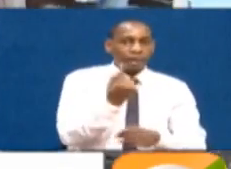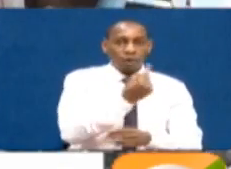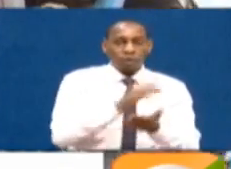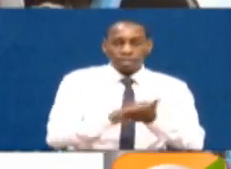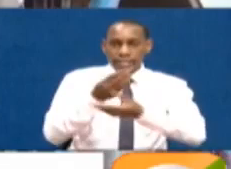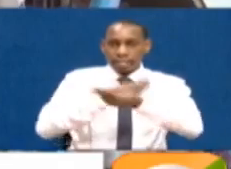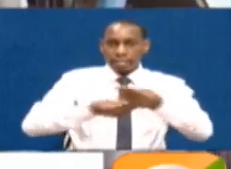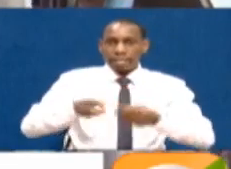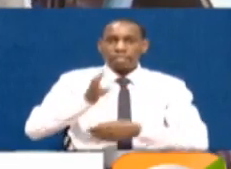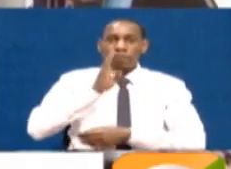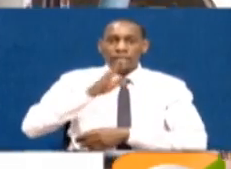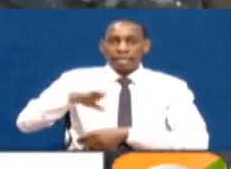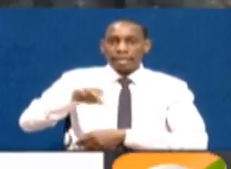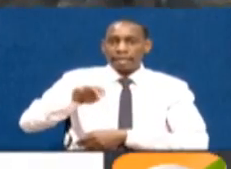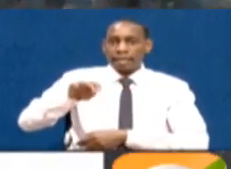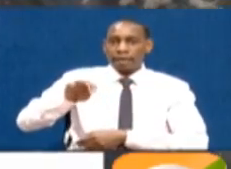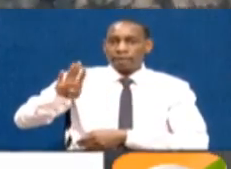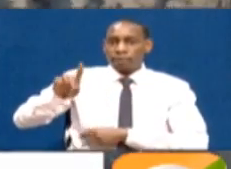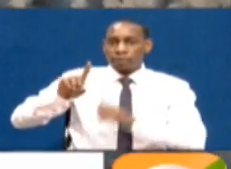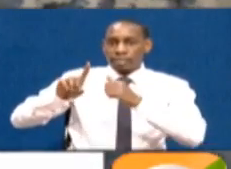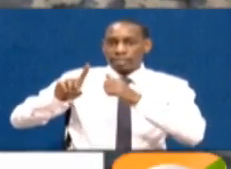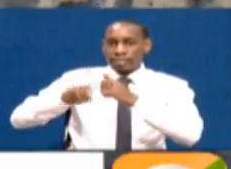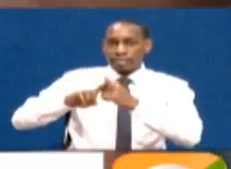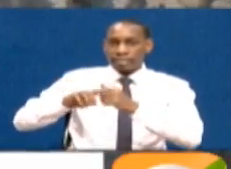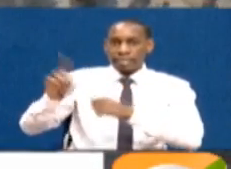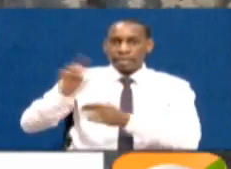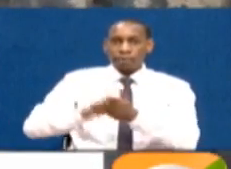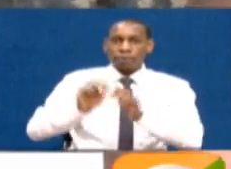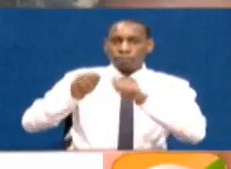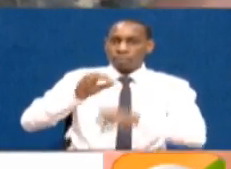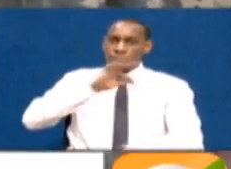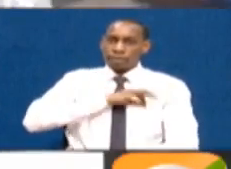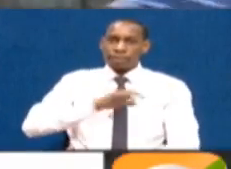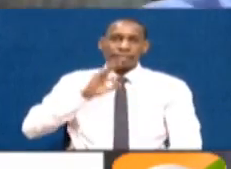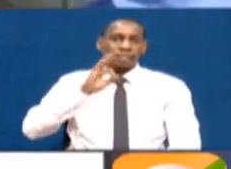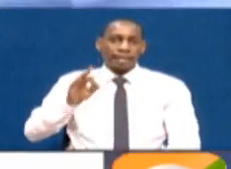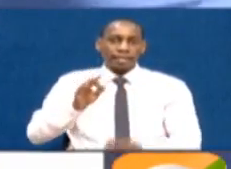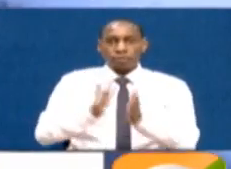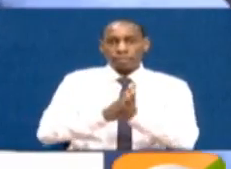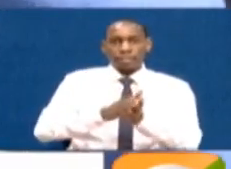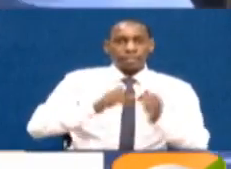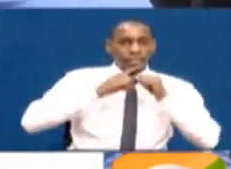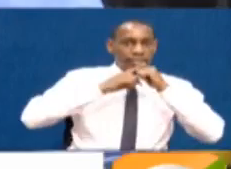Kawangware area within Nairobi and can make between 300 to 600 shillings a day.